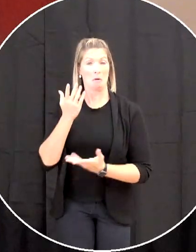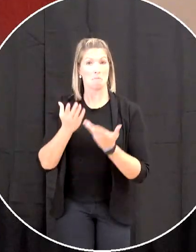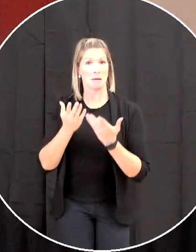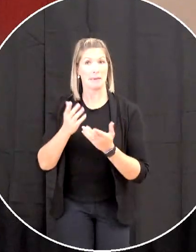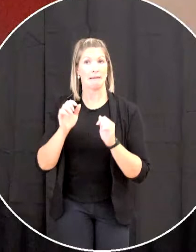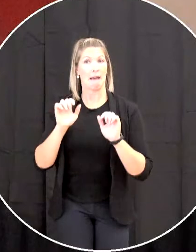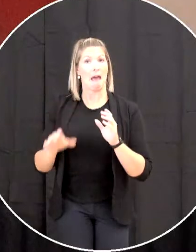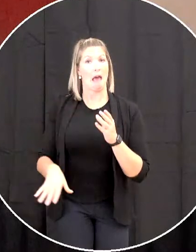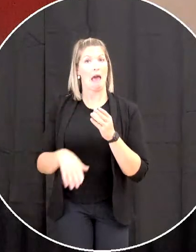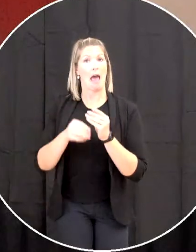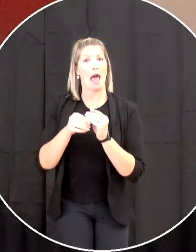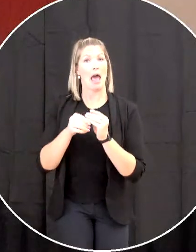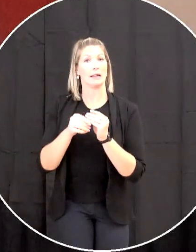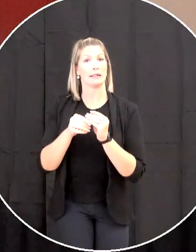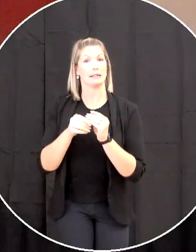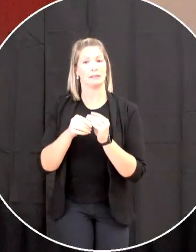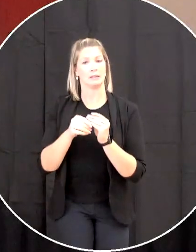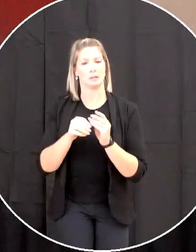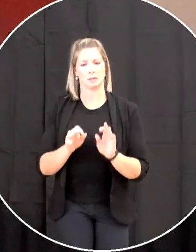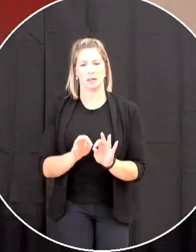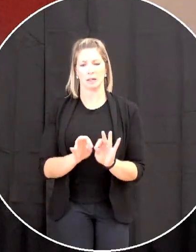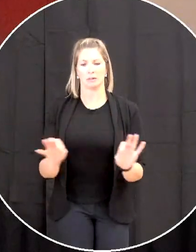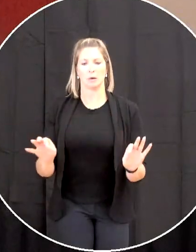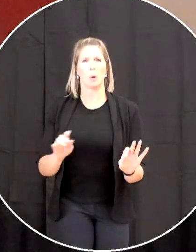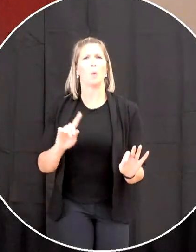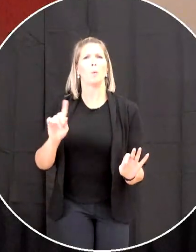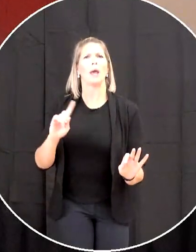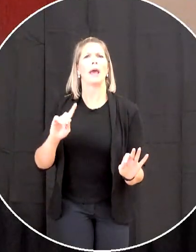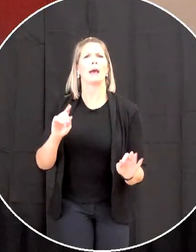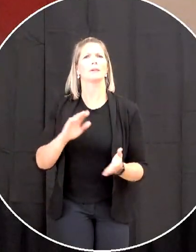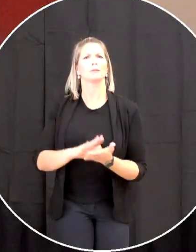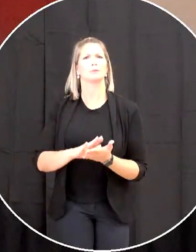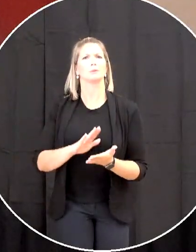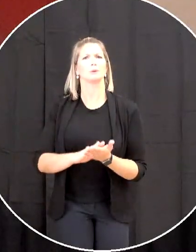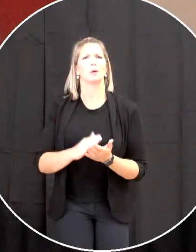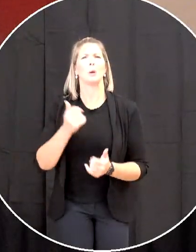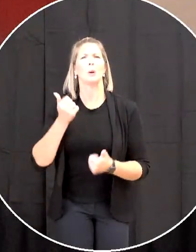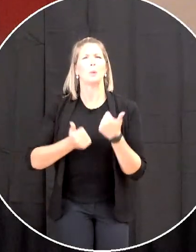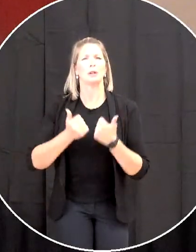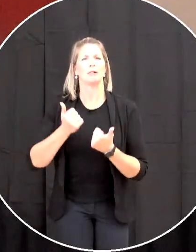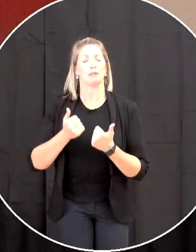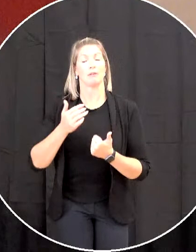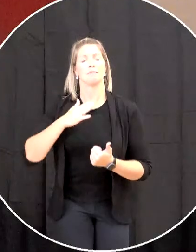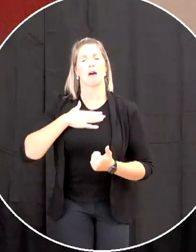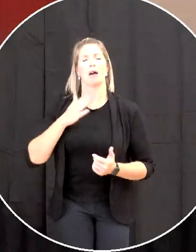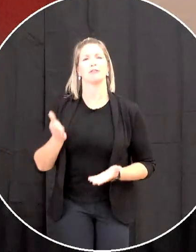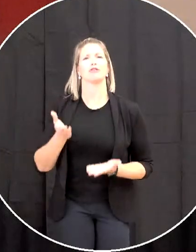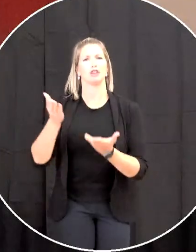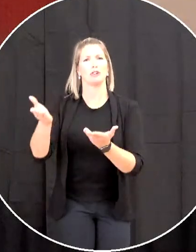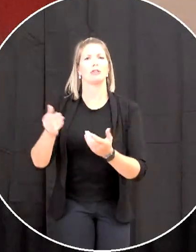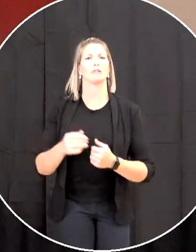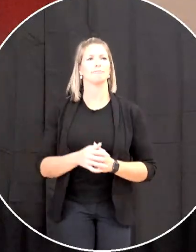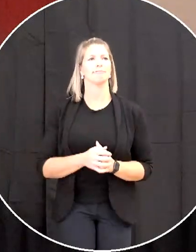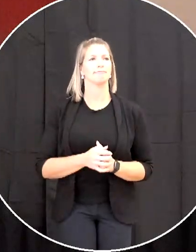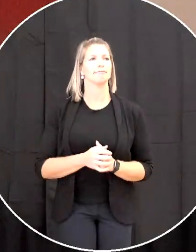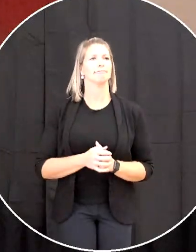so that the people reading the plan would know where these activities are taking place. It's just a suggestion. Oh, it's easily